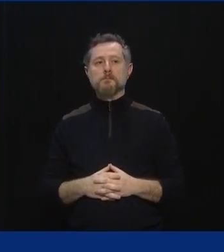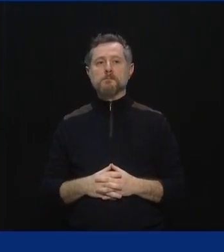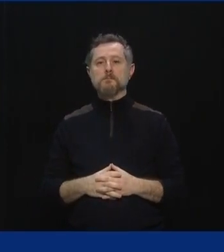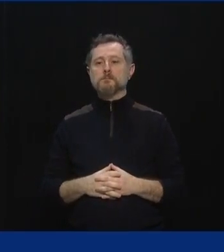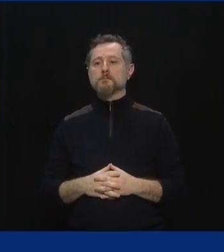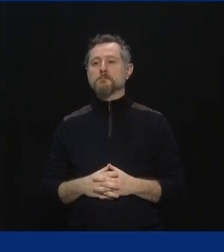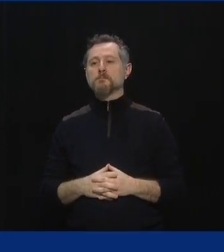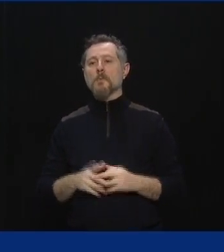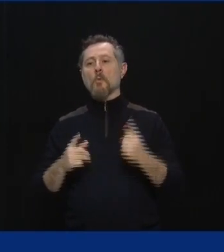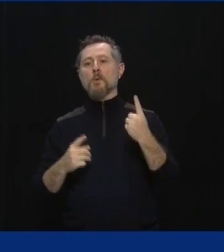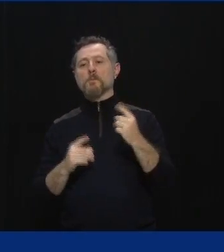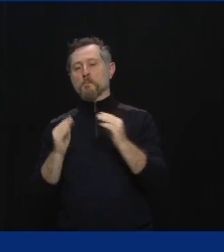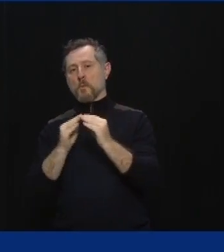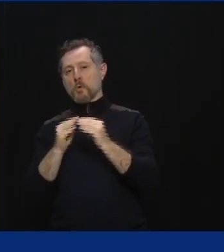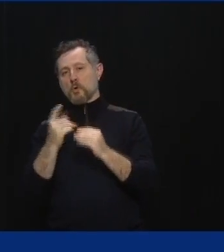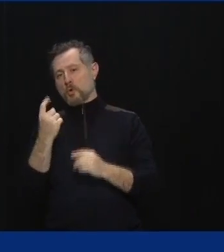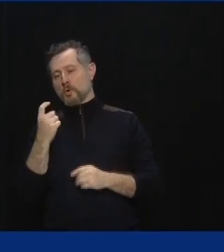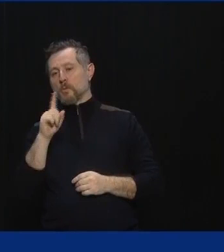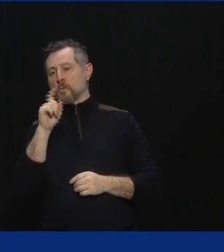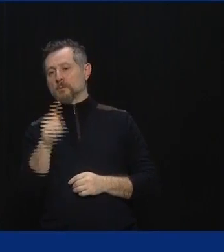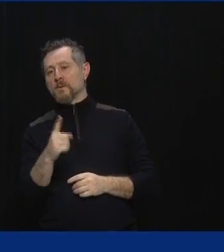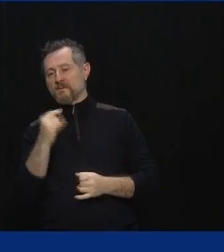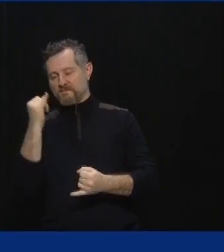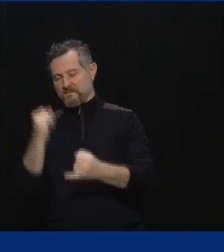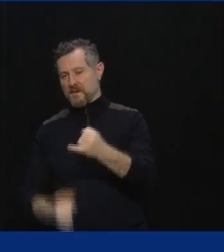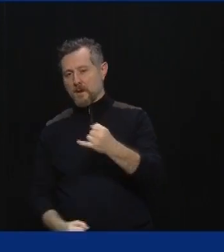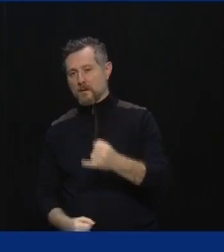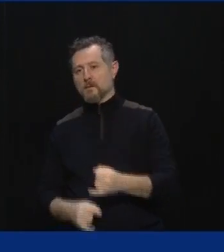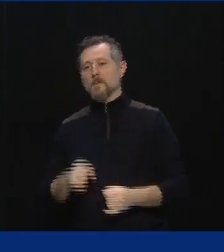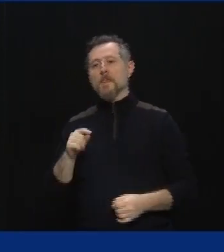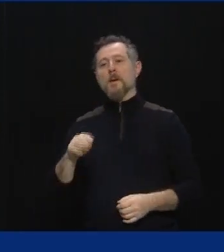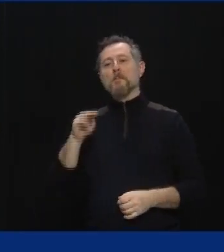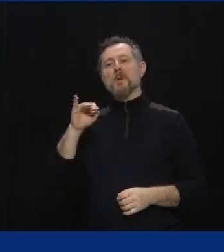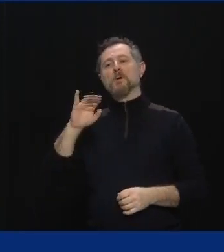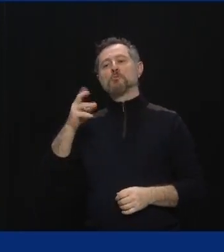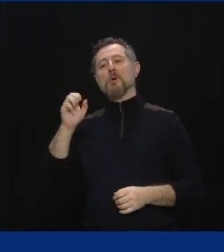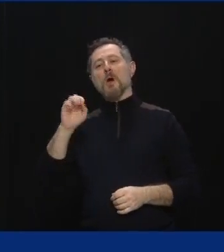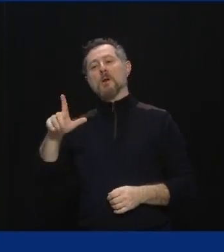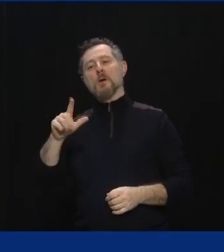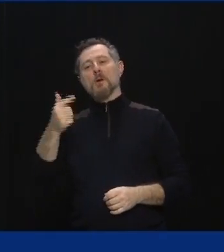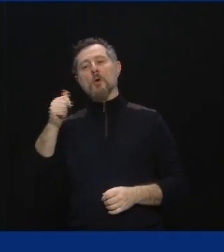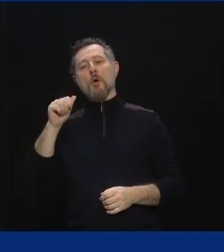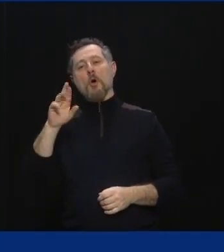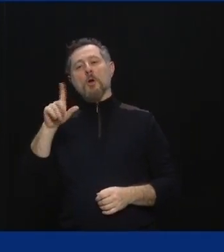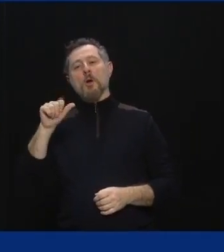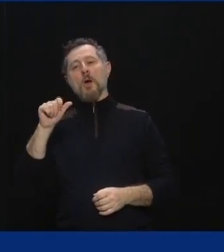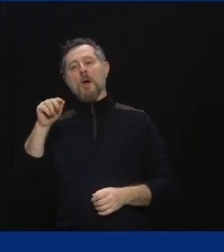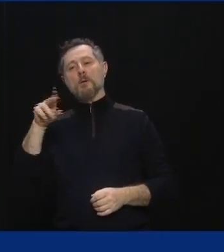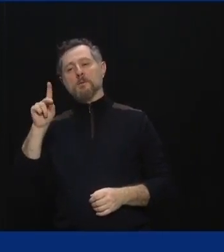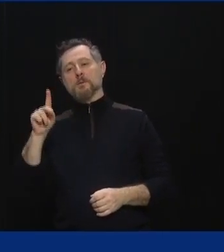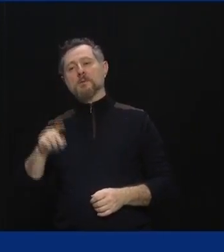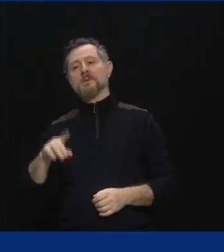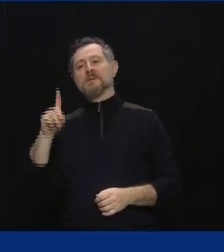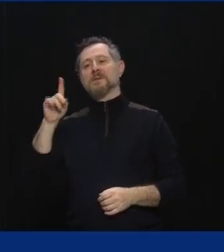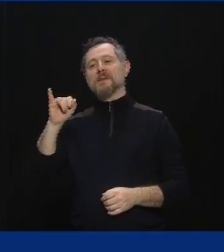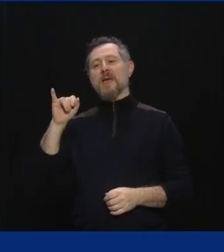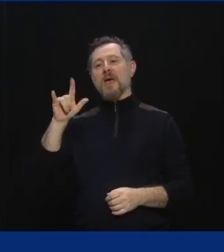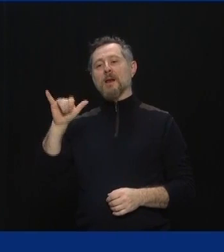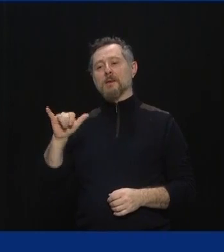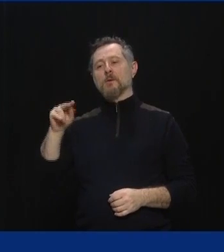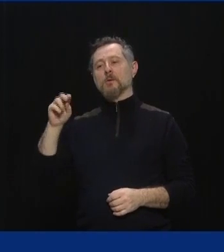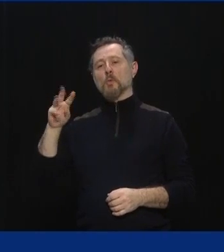Governor, we have time for just one more question. Your final question comes from Michael Gartland of the Daily News. Michael, your mic is open.